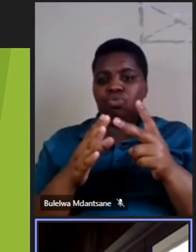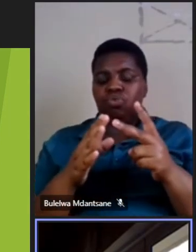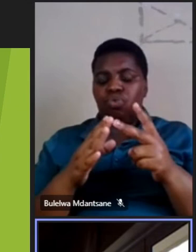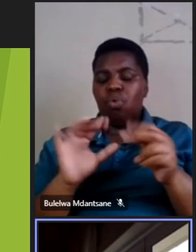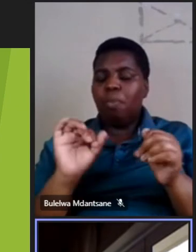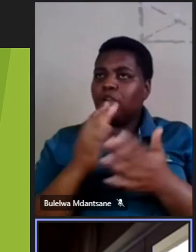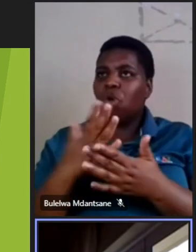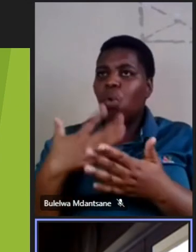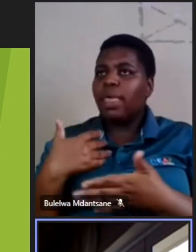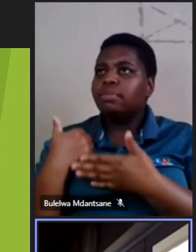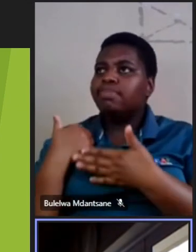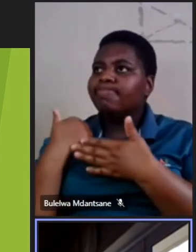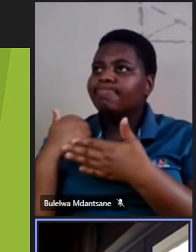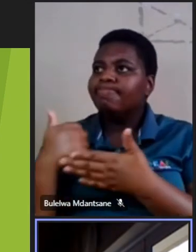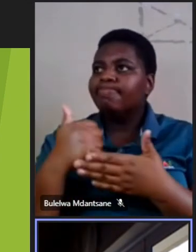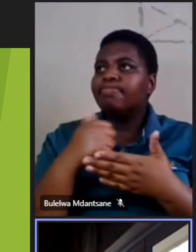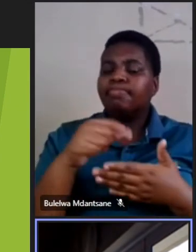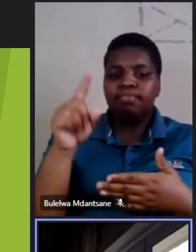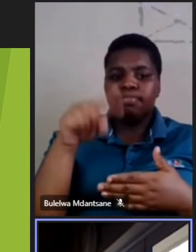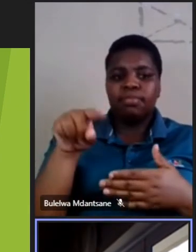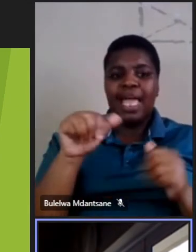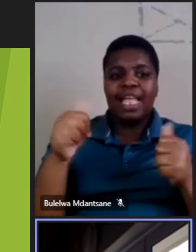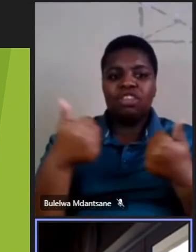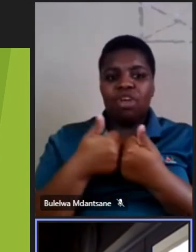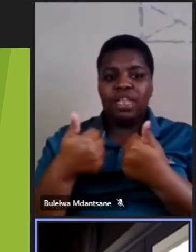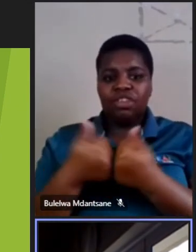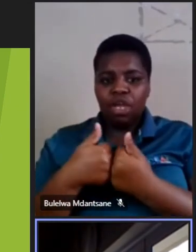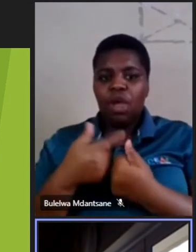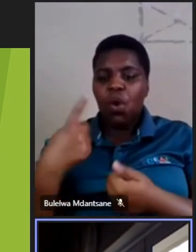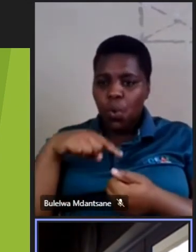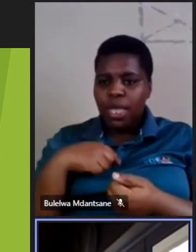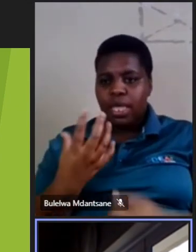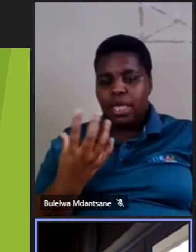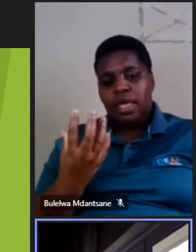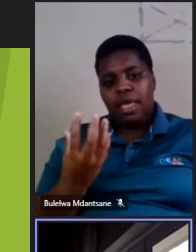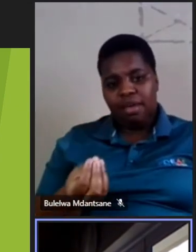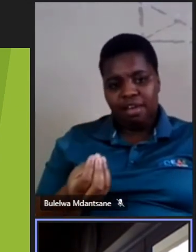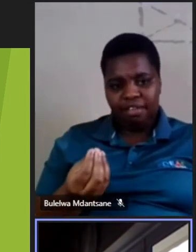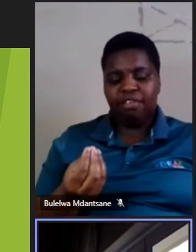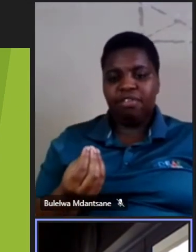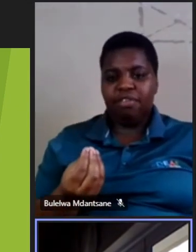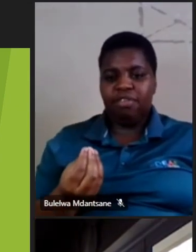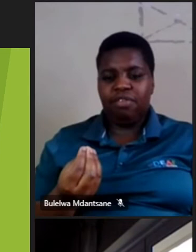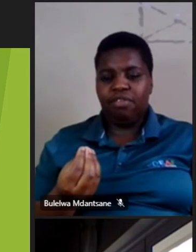and the challenges with regards to the